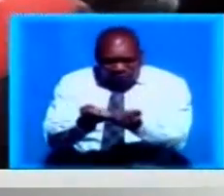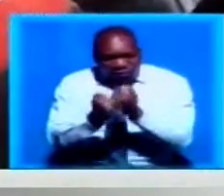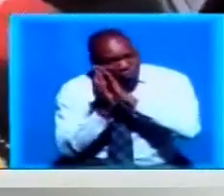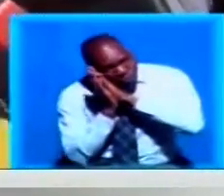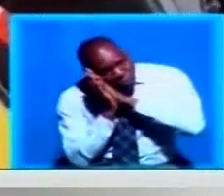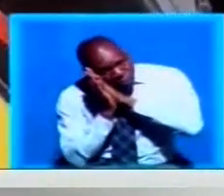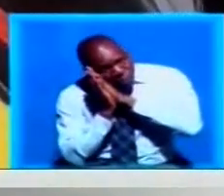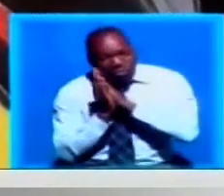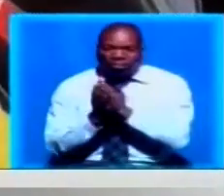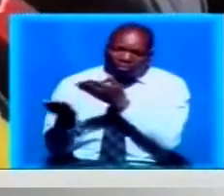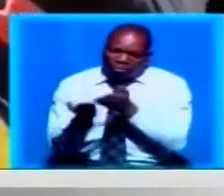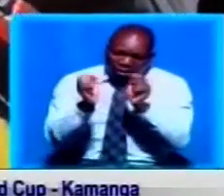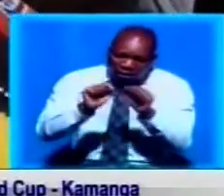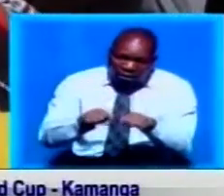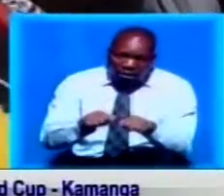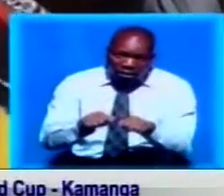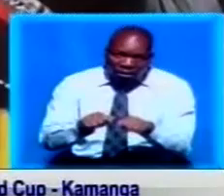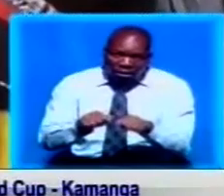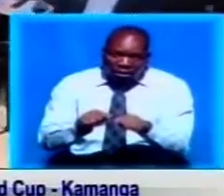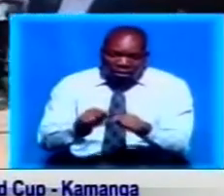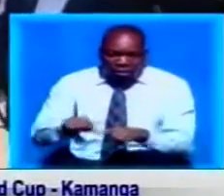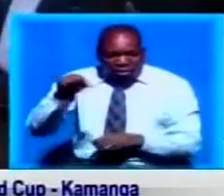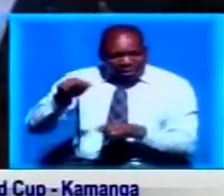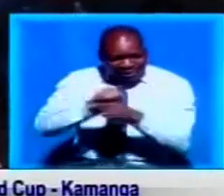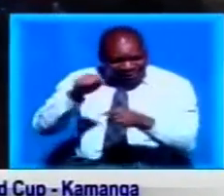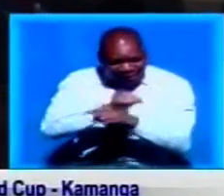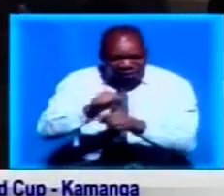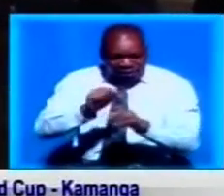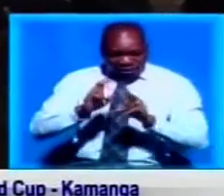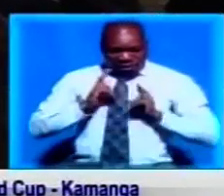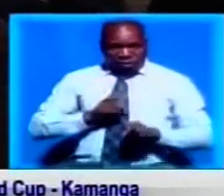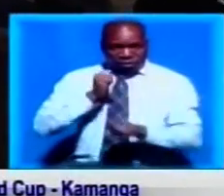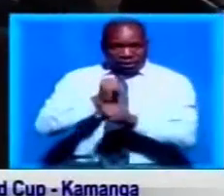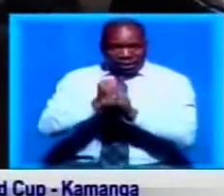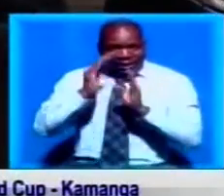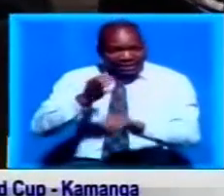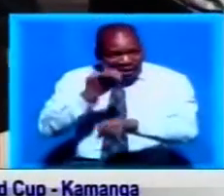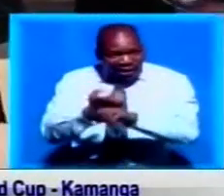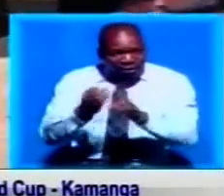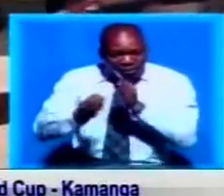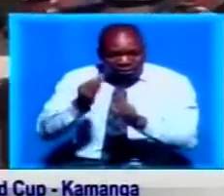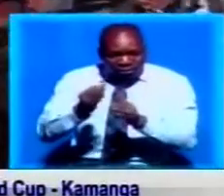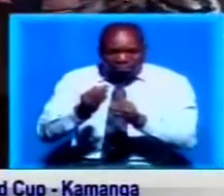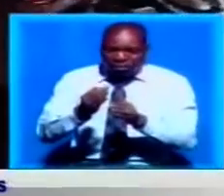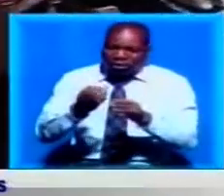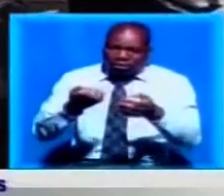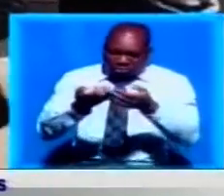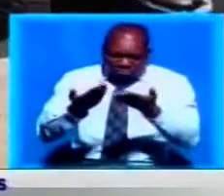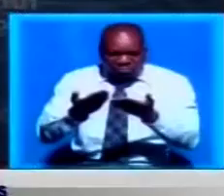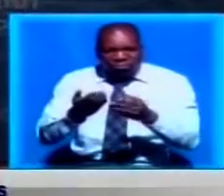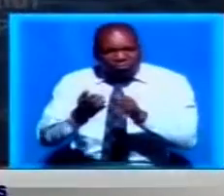Mrs. Nsamba says it is impossible to provide a quality training for health workers without adequate infrastructure.